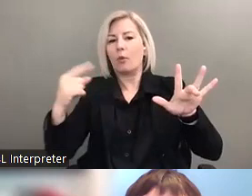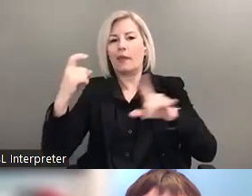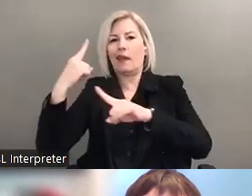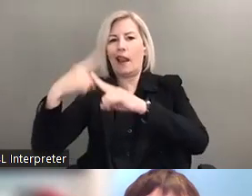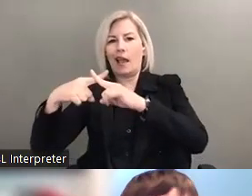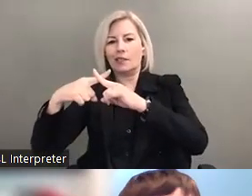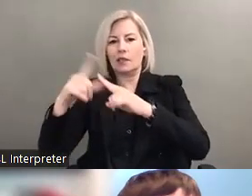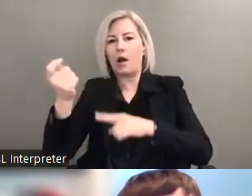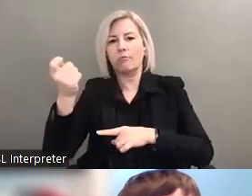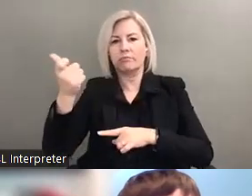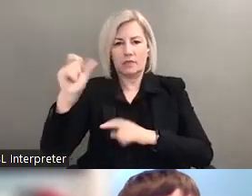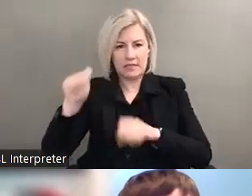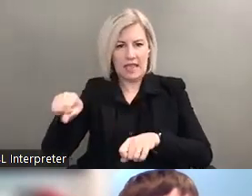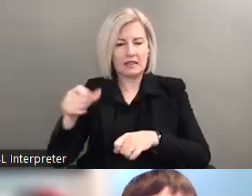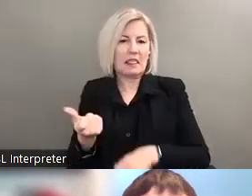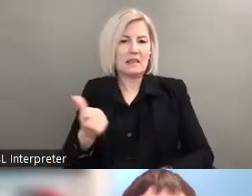partner.